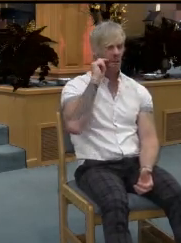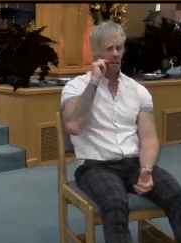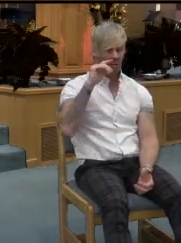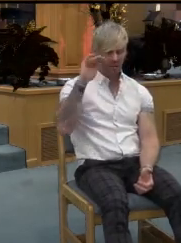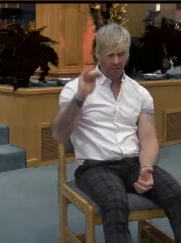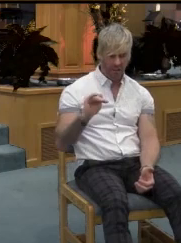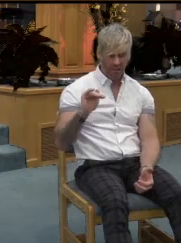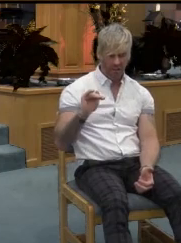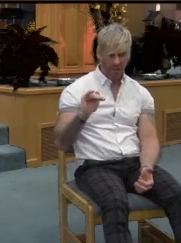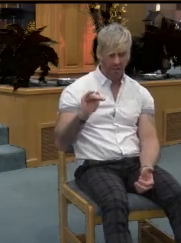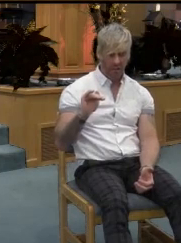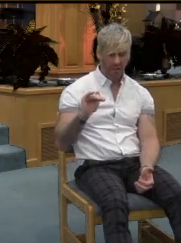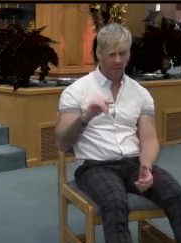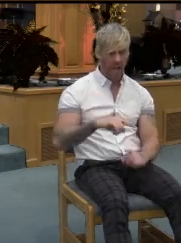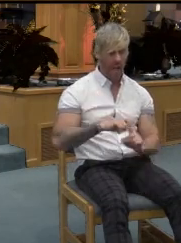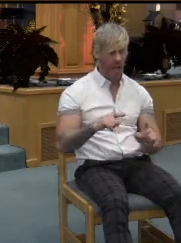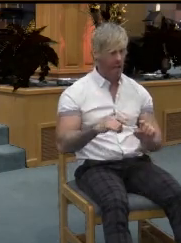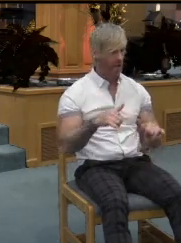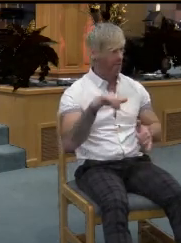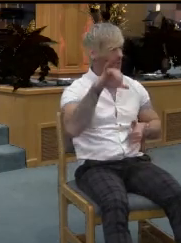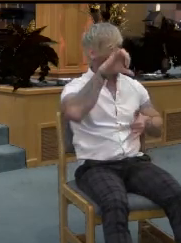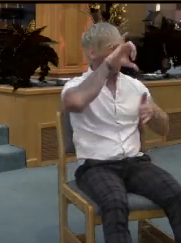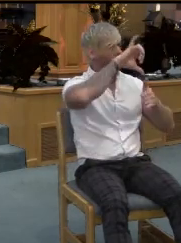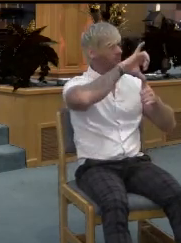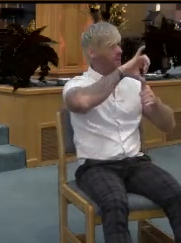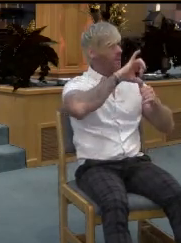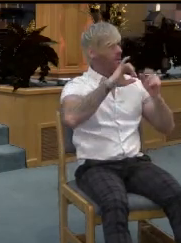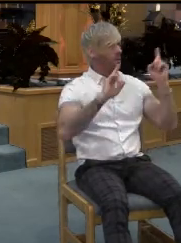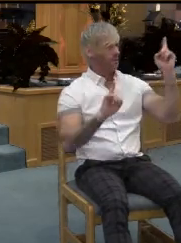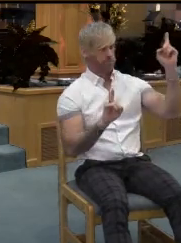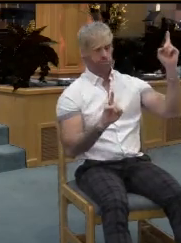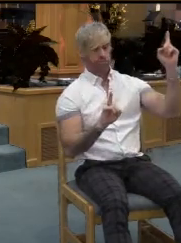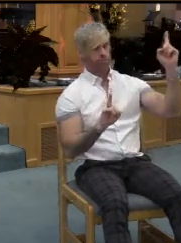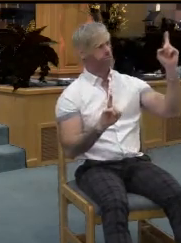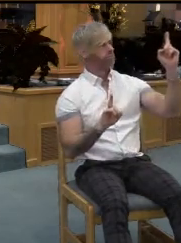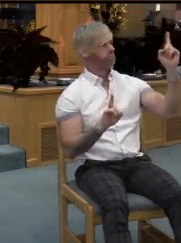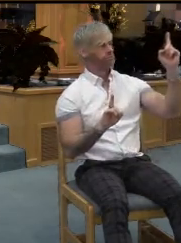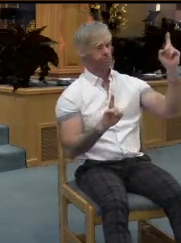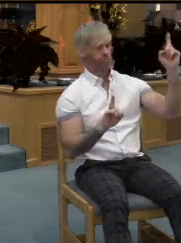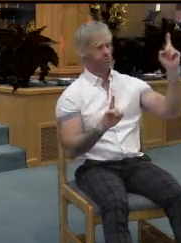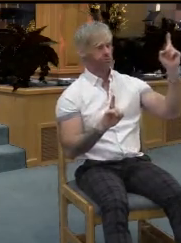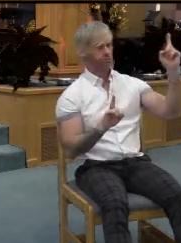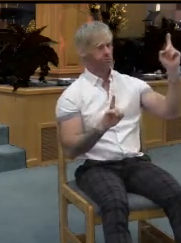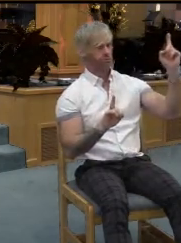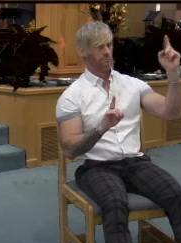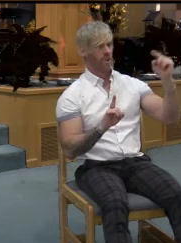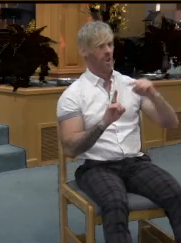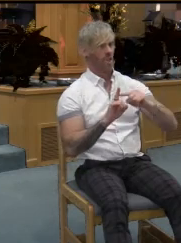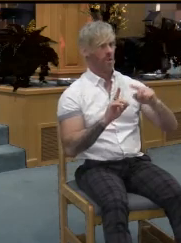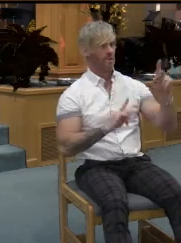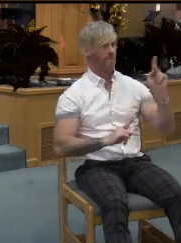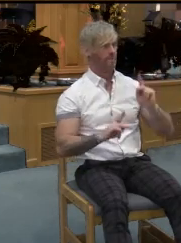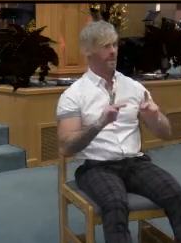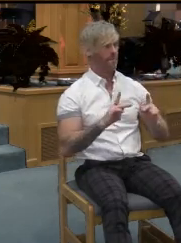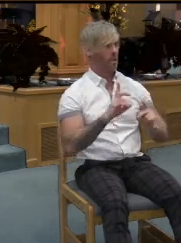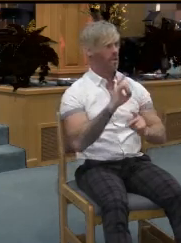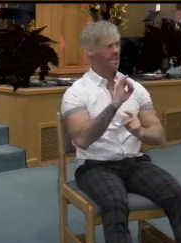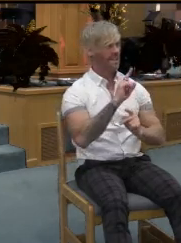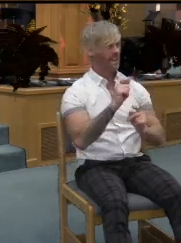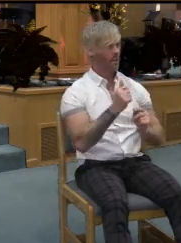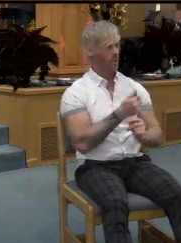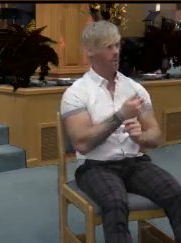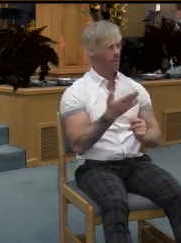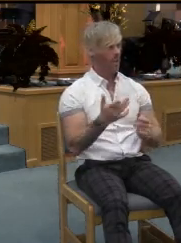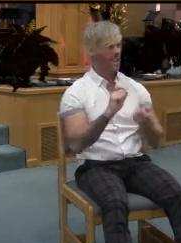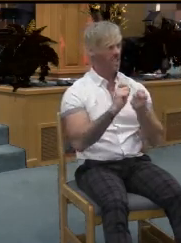tall or taller. And all of these people dealt with these things, these changes in life,